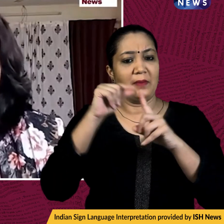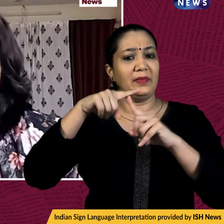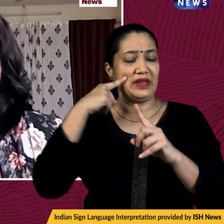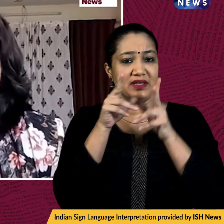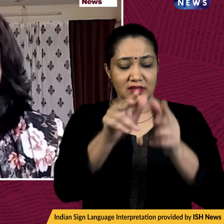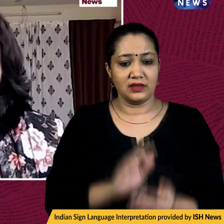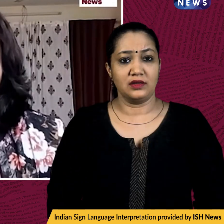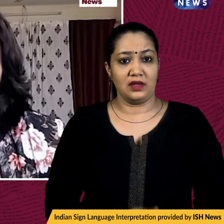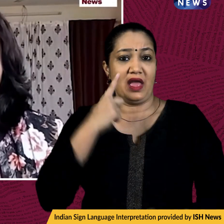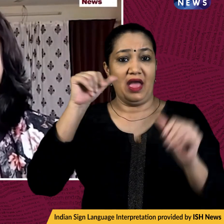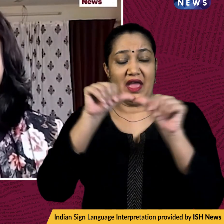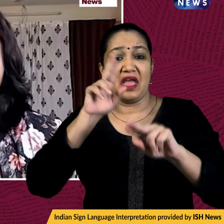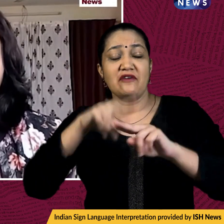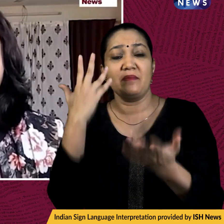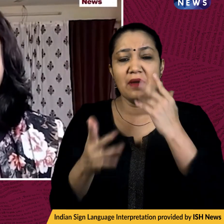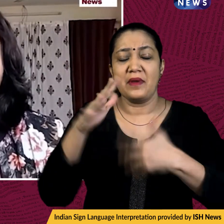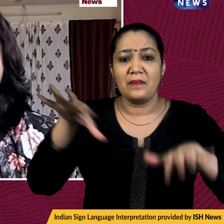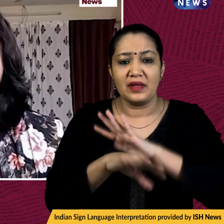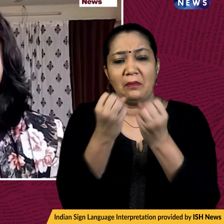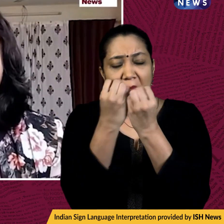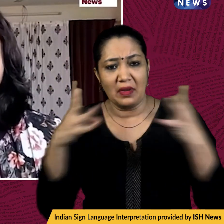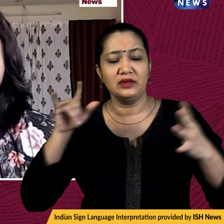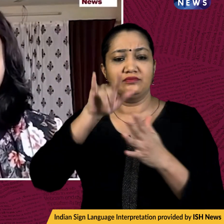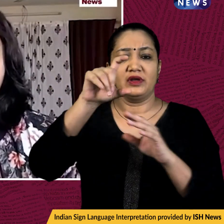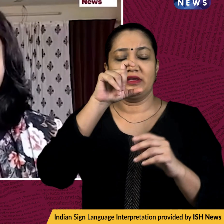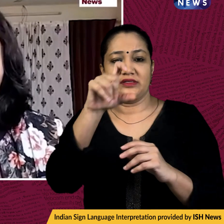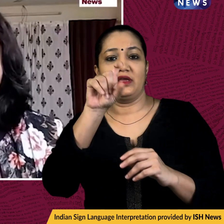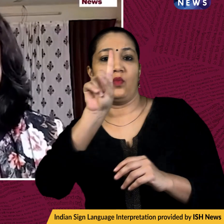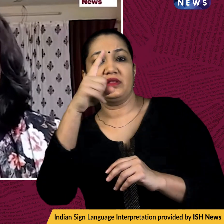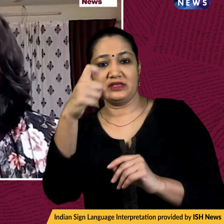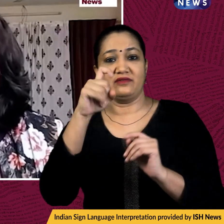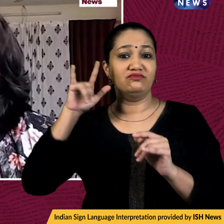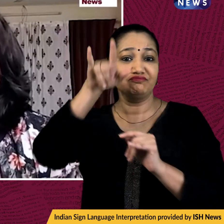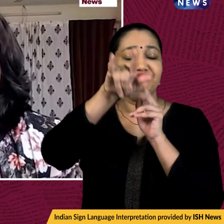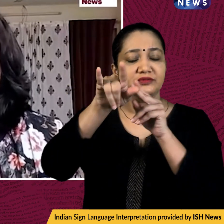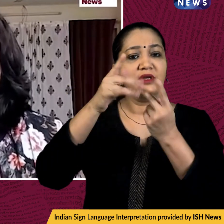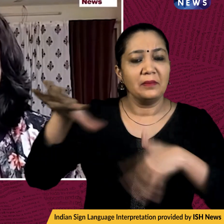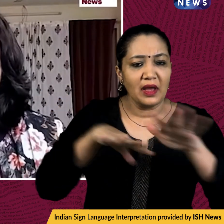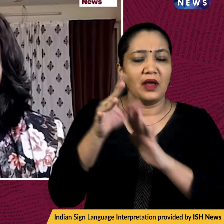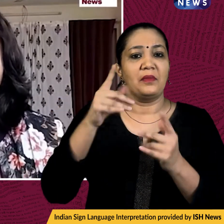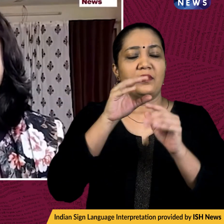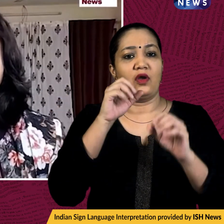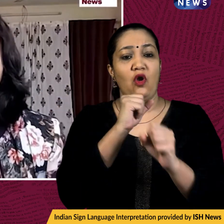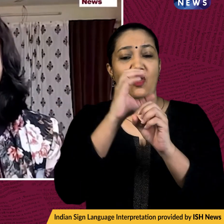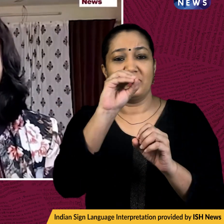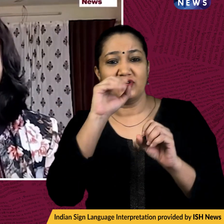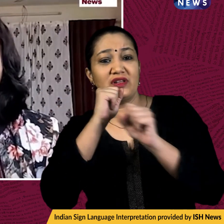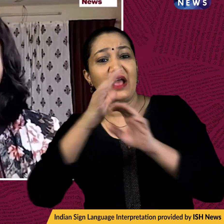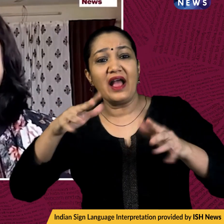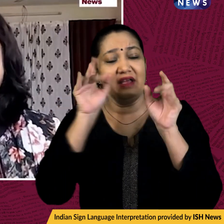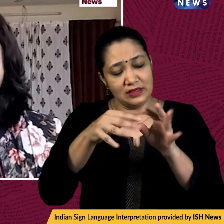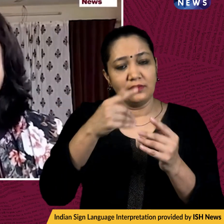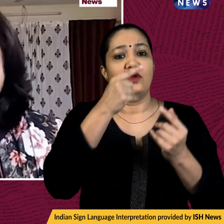sources, Indian Air Force is likely to deploy several C-17 aircraft as part of the Operation